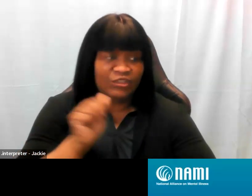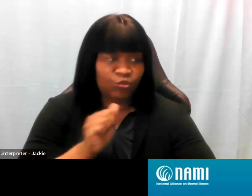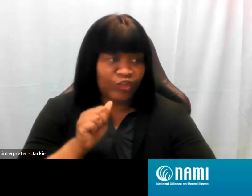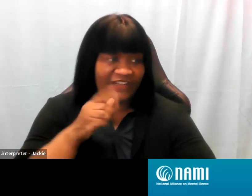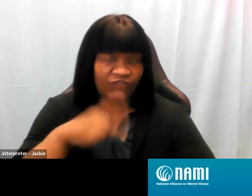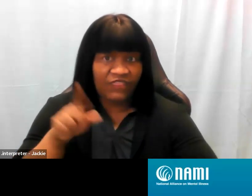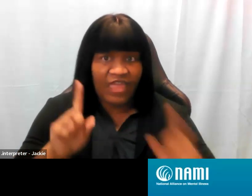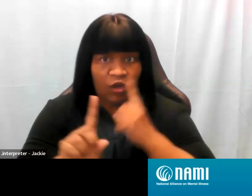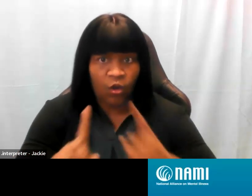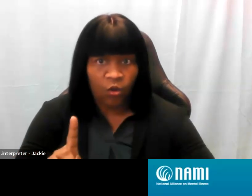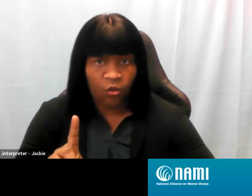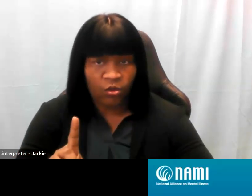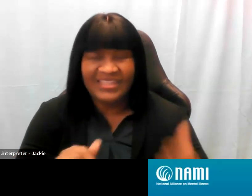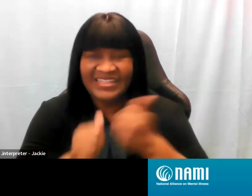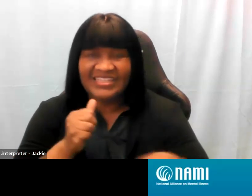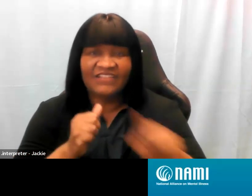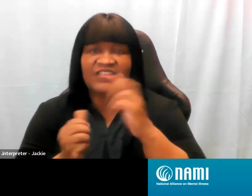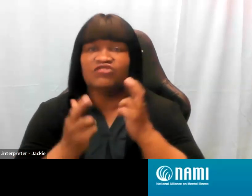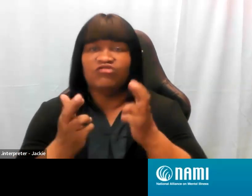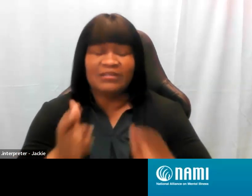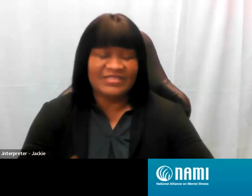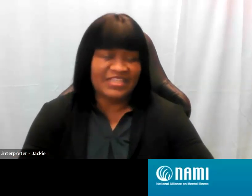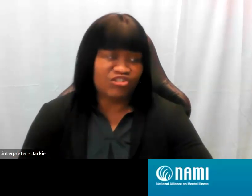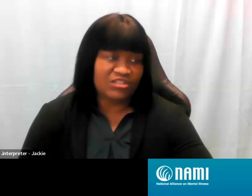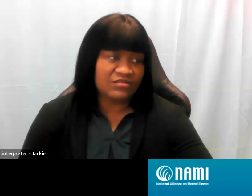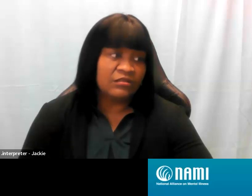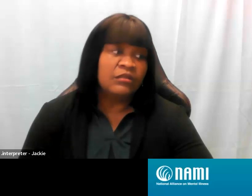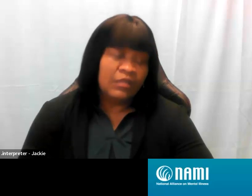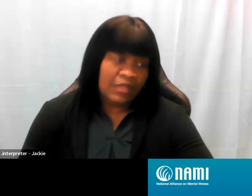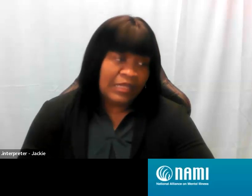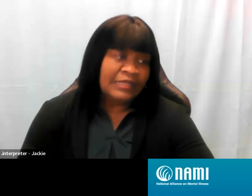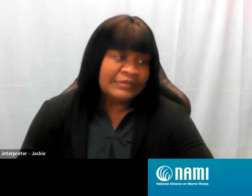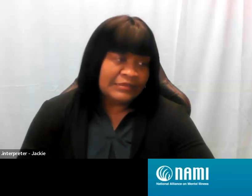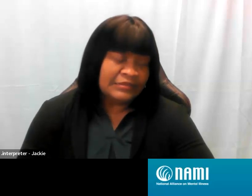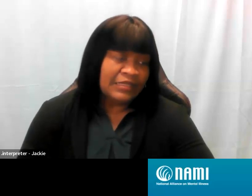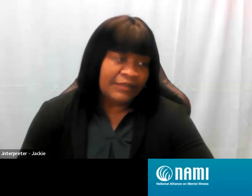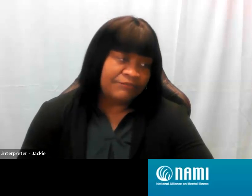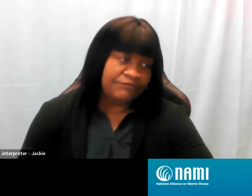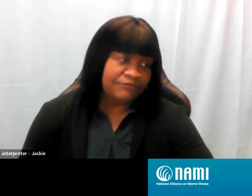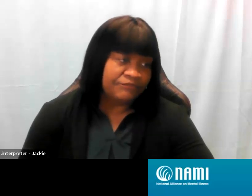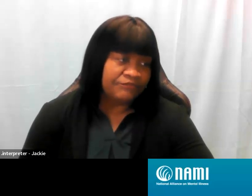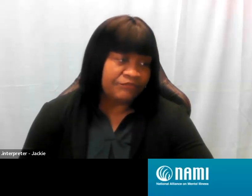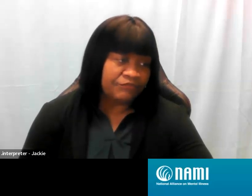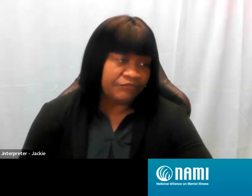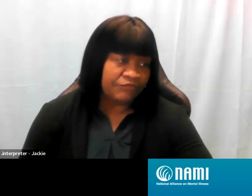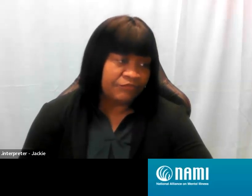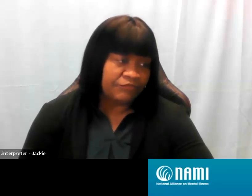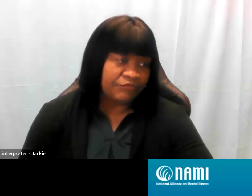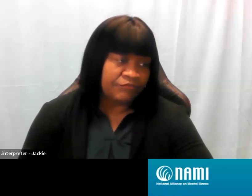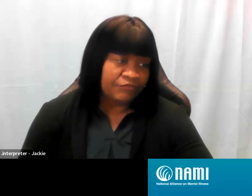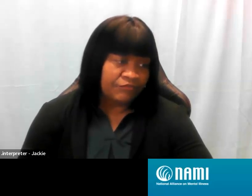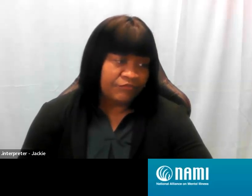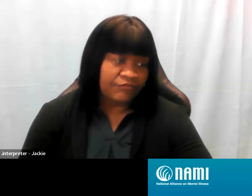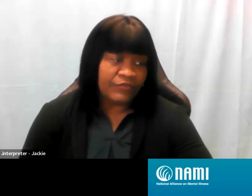towards that goal in any of these recommendations. I'm seeing, you know, trying to